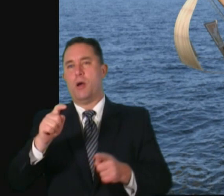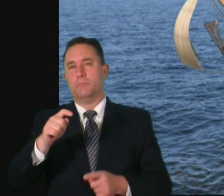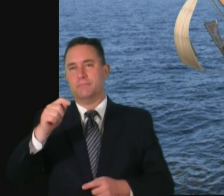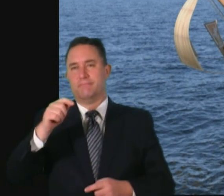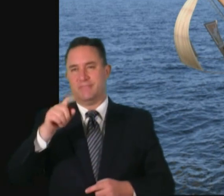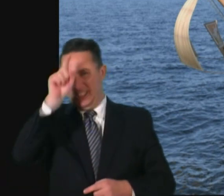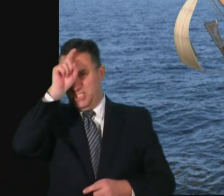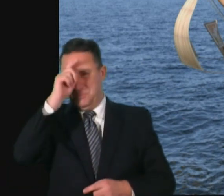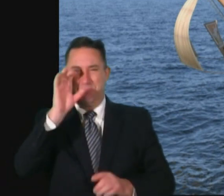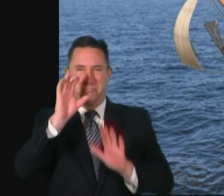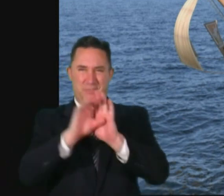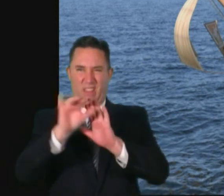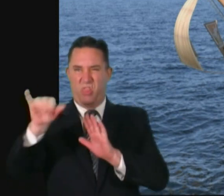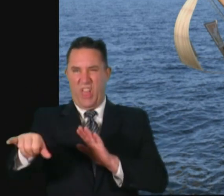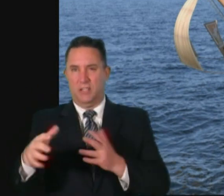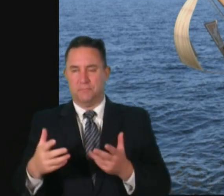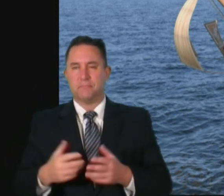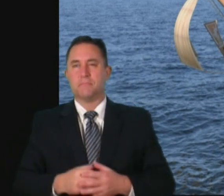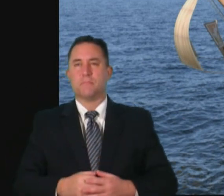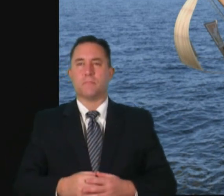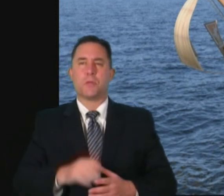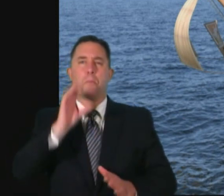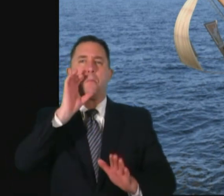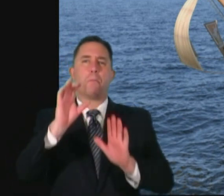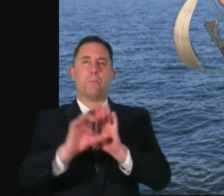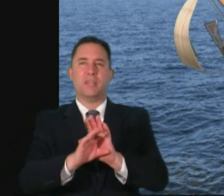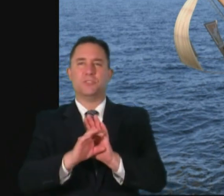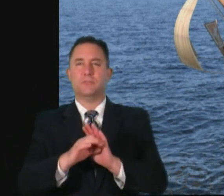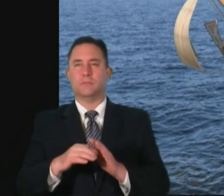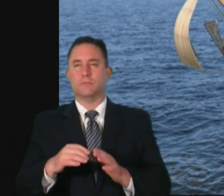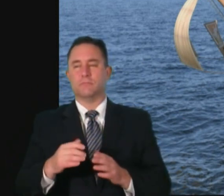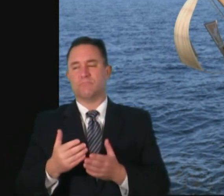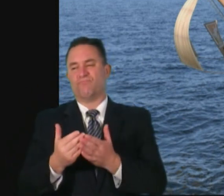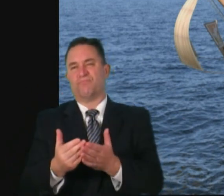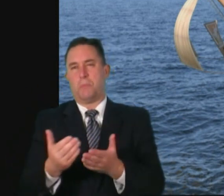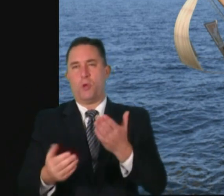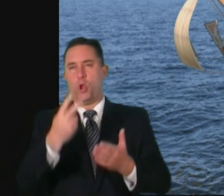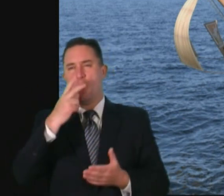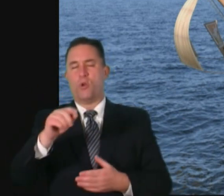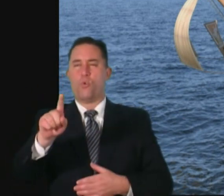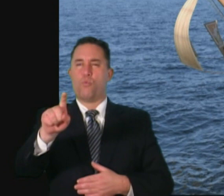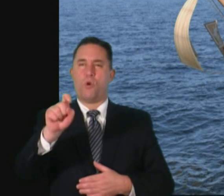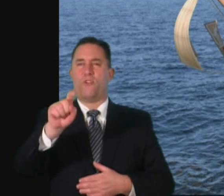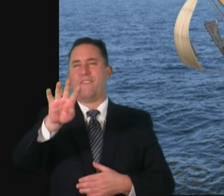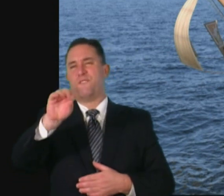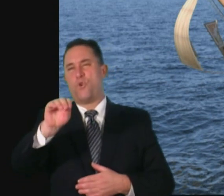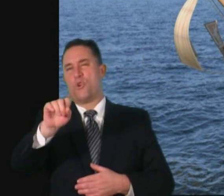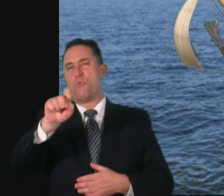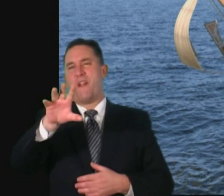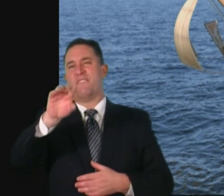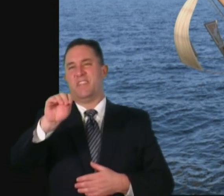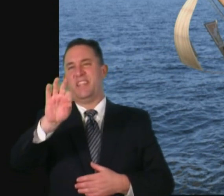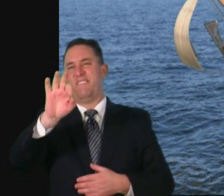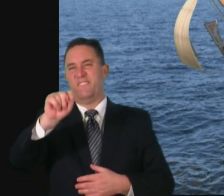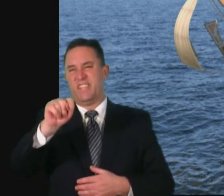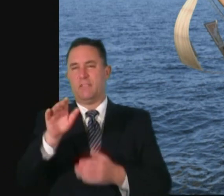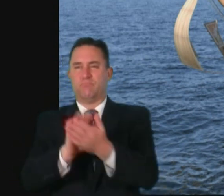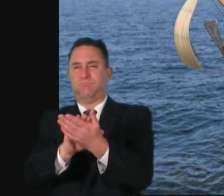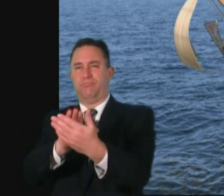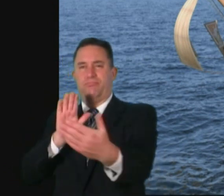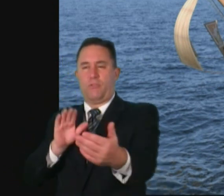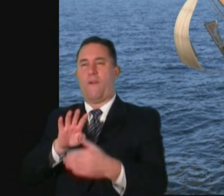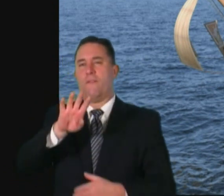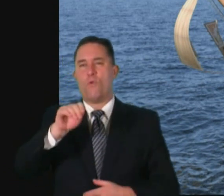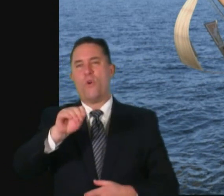You see a picture of it there. And it's a picture of one of the ones it might look like, about 140, 150 feet long, 40